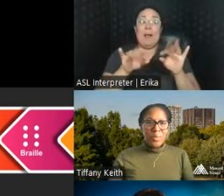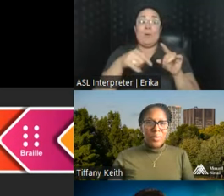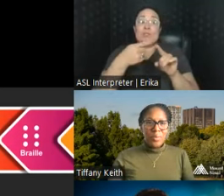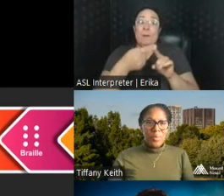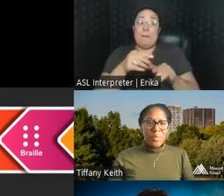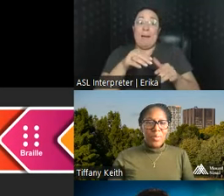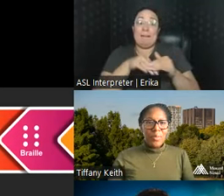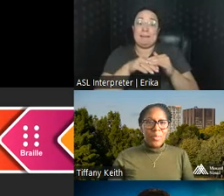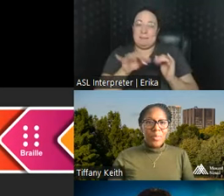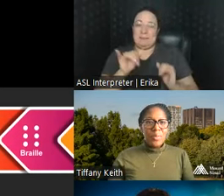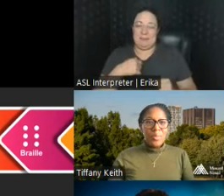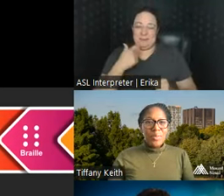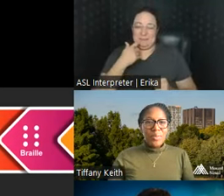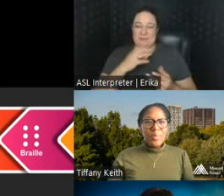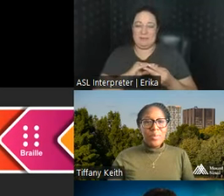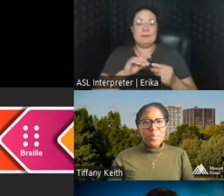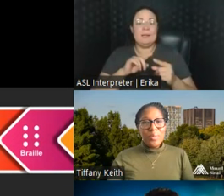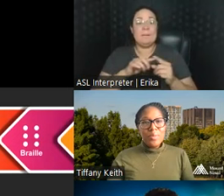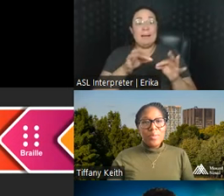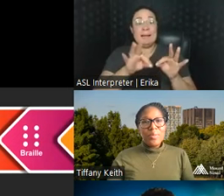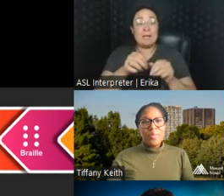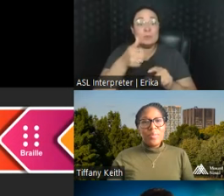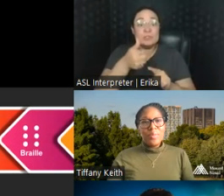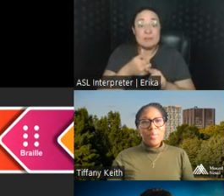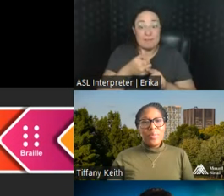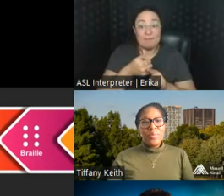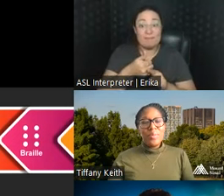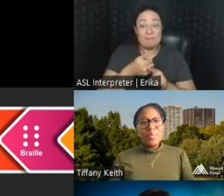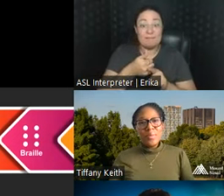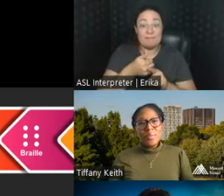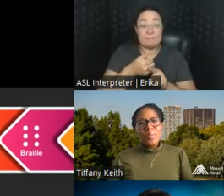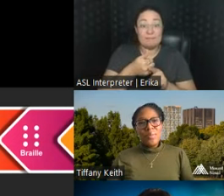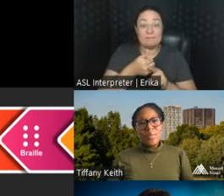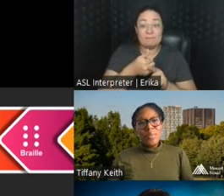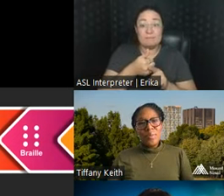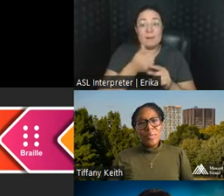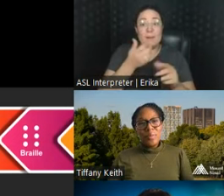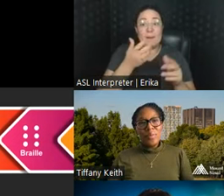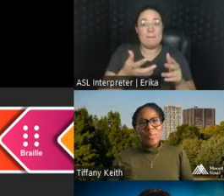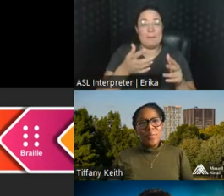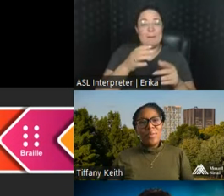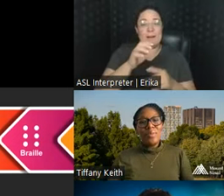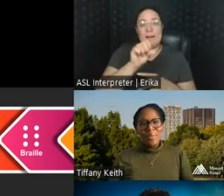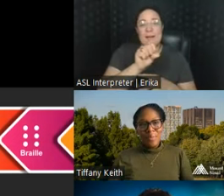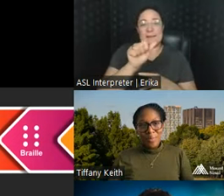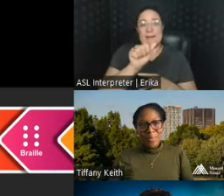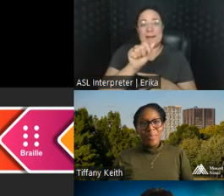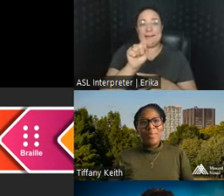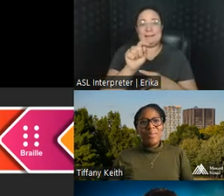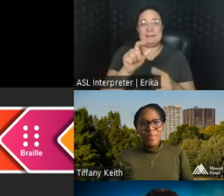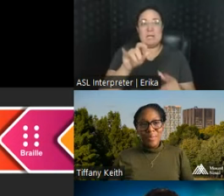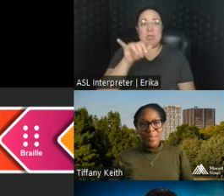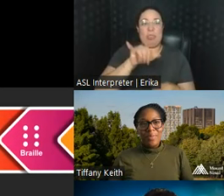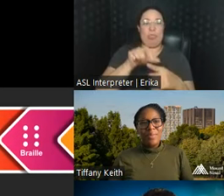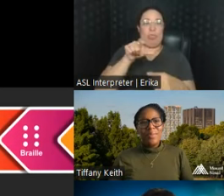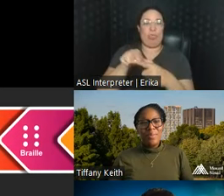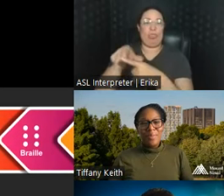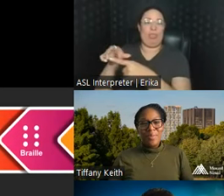I just described, but the language itself. You have to maybe cut out those SAT words that might fly over some people's